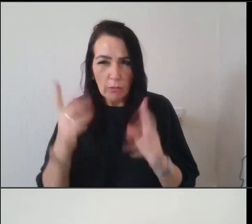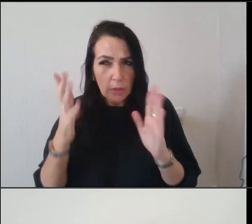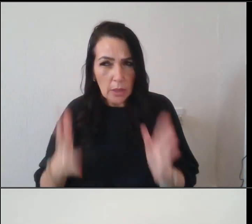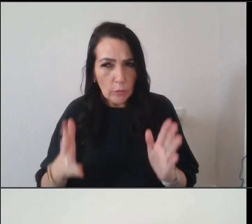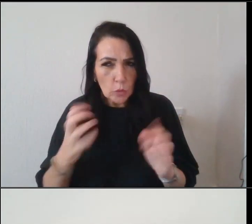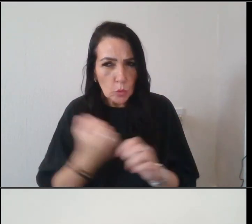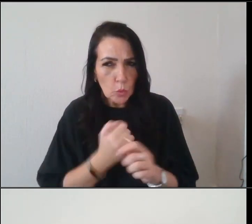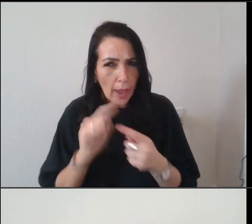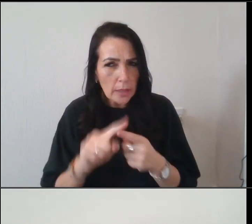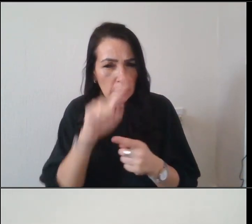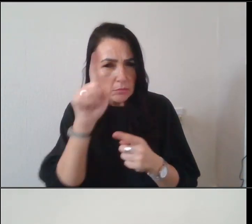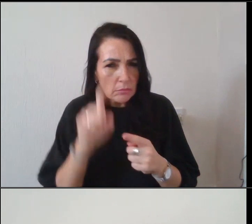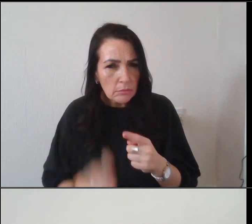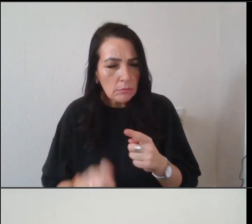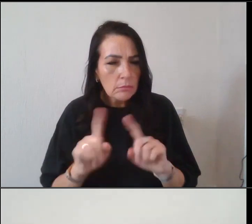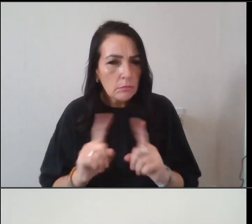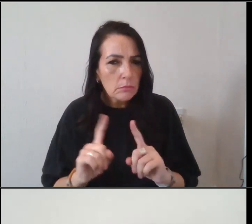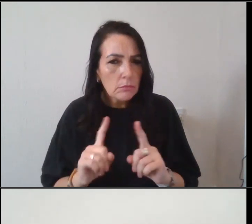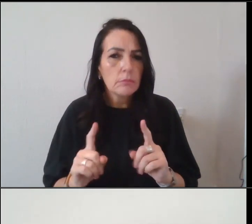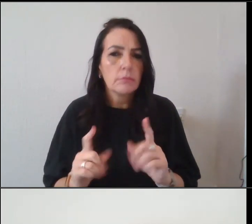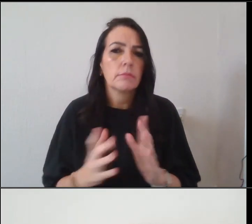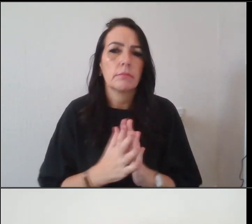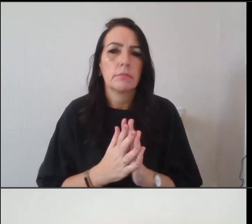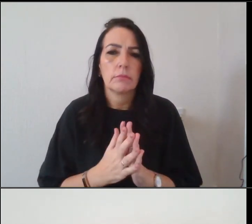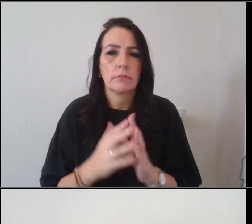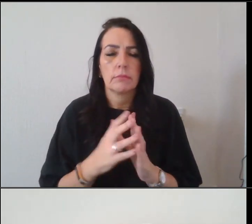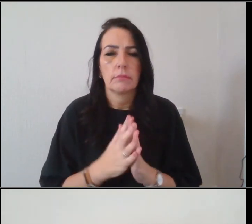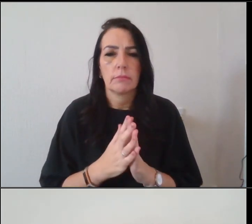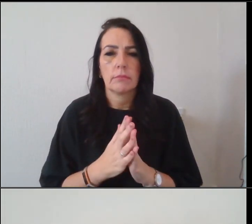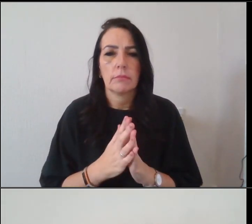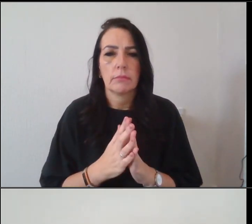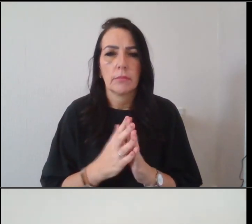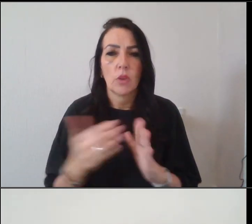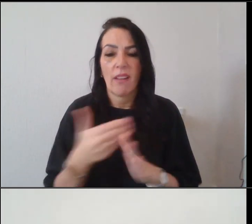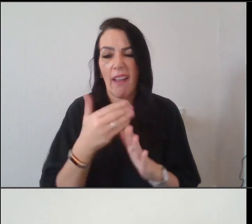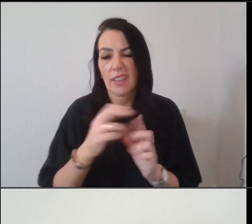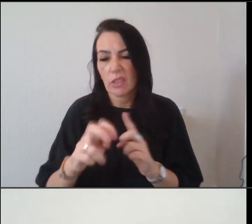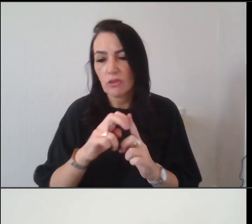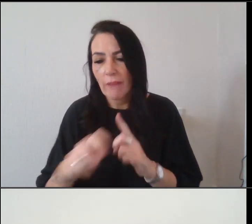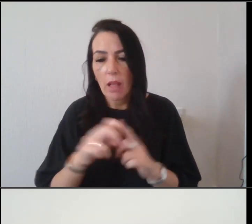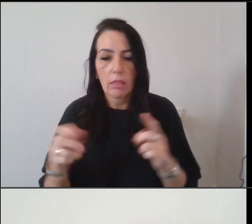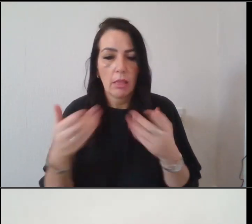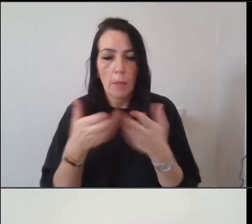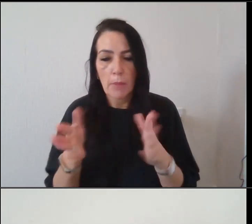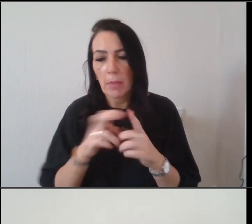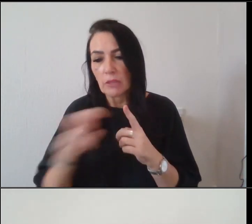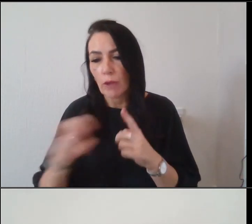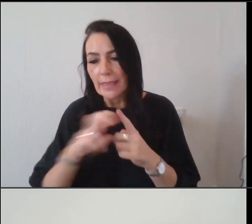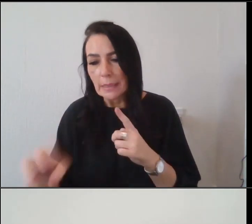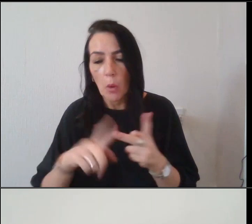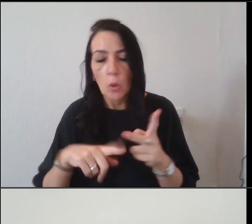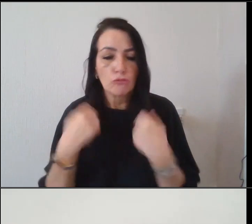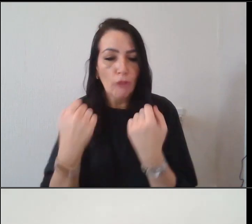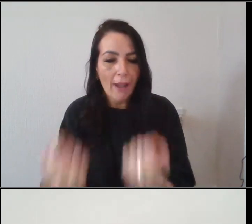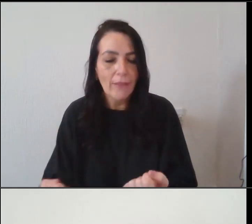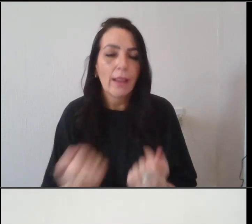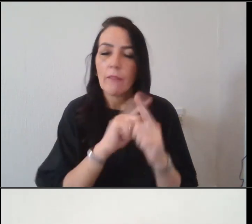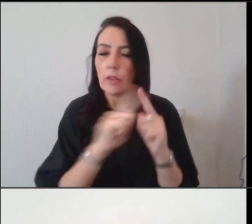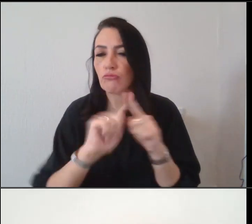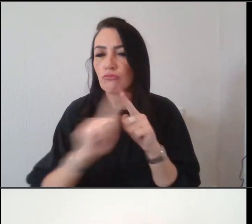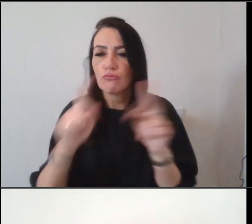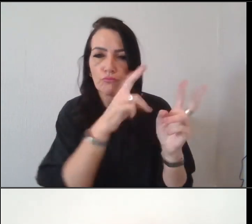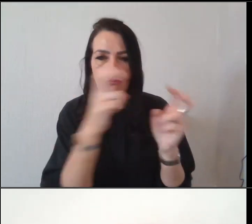not. So, starting with digital communication to active travel to public transport, all the way down to sort of driving and things like